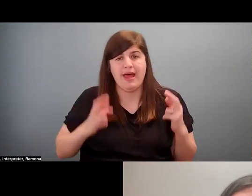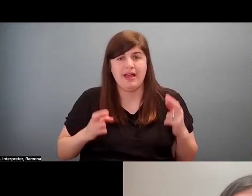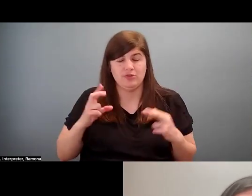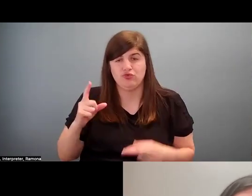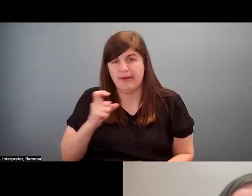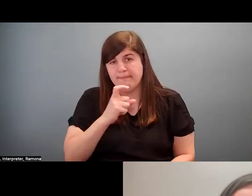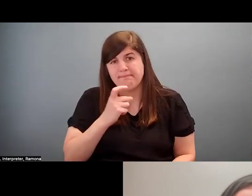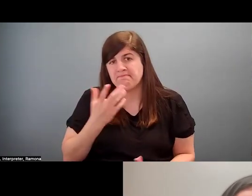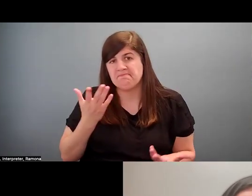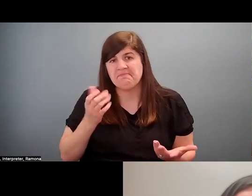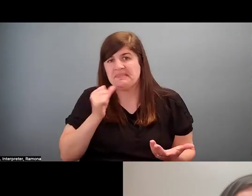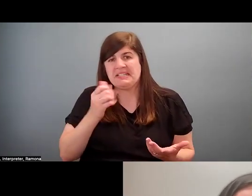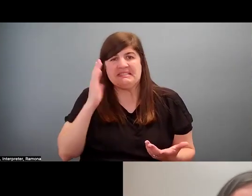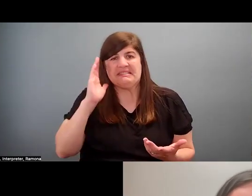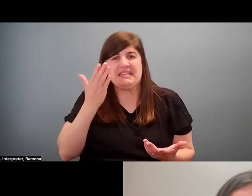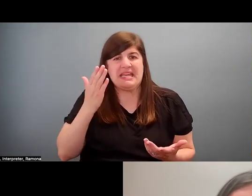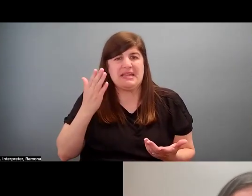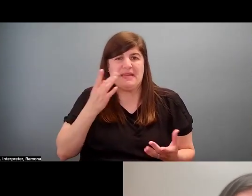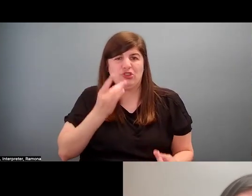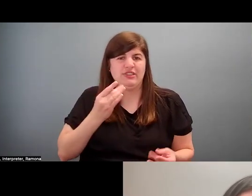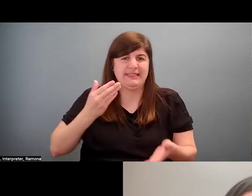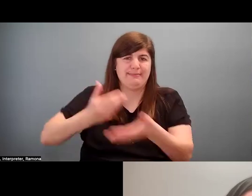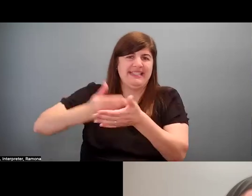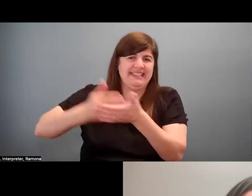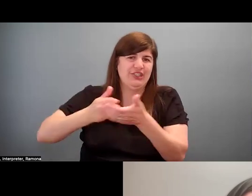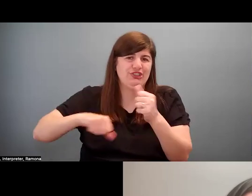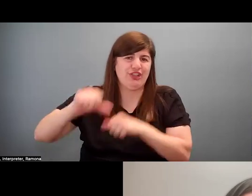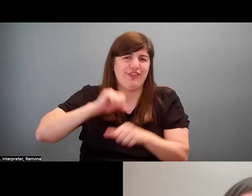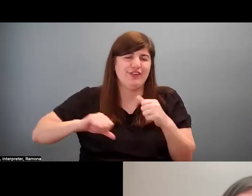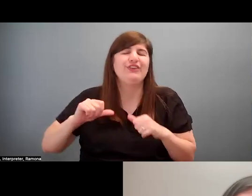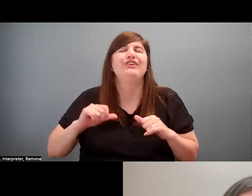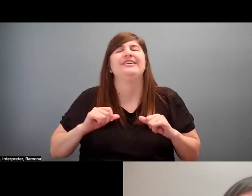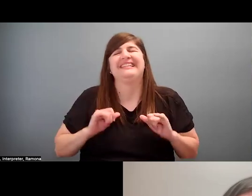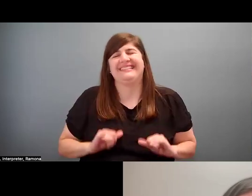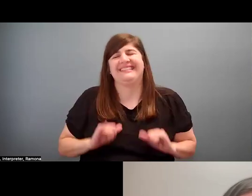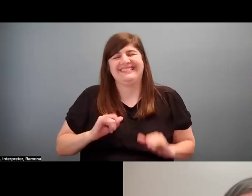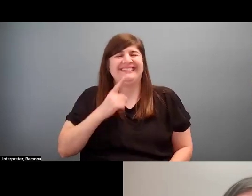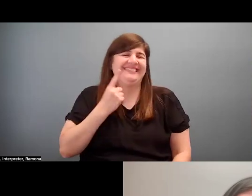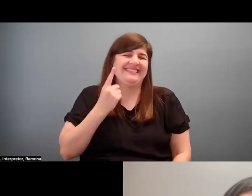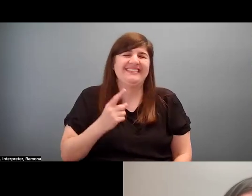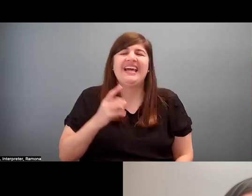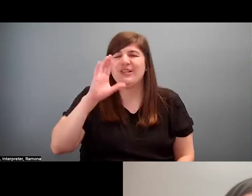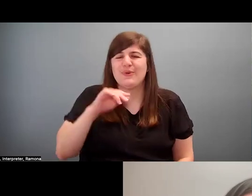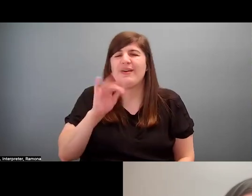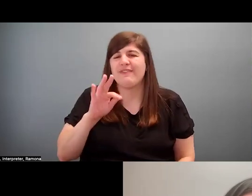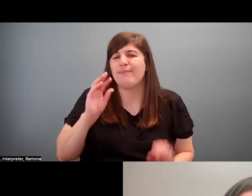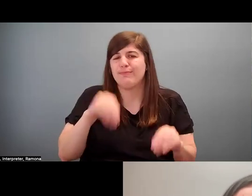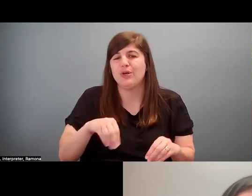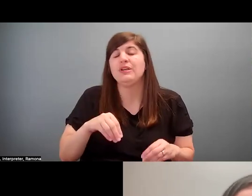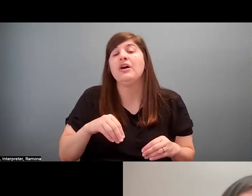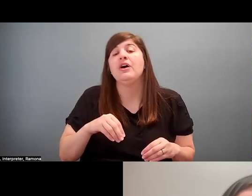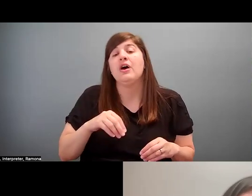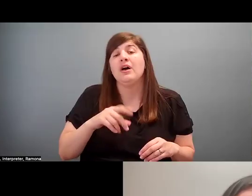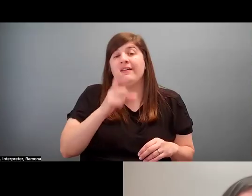too interested They're not in being interested. anywhere near it. Cool. I know that if you put like a toy goldfish